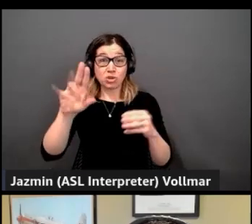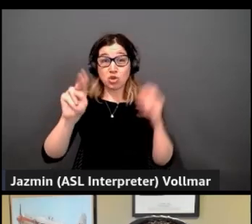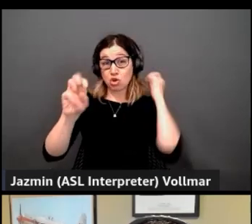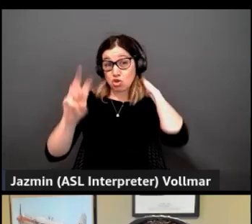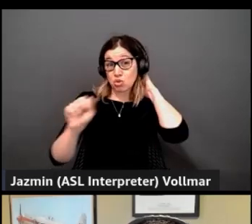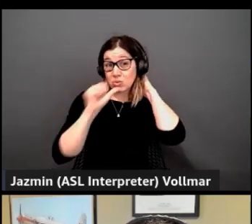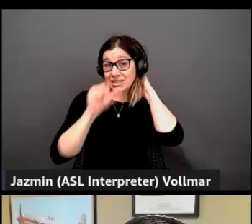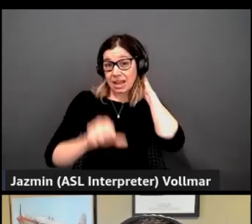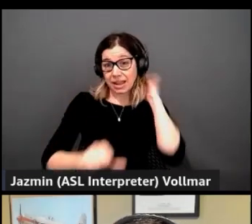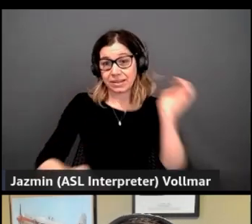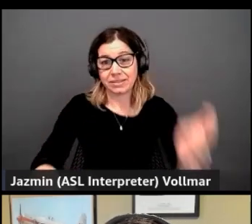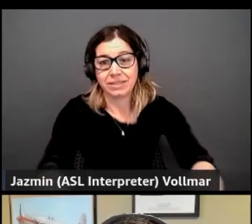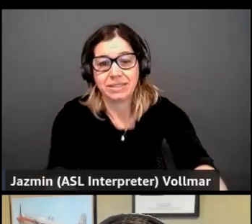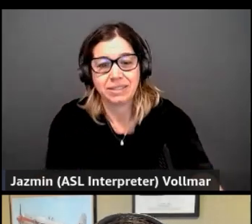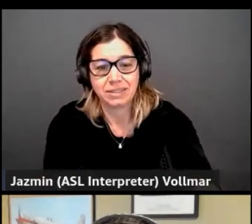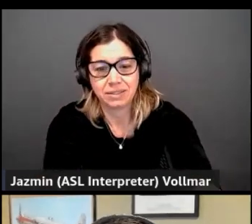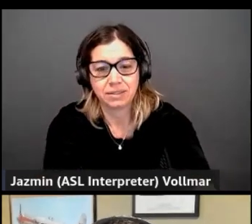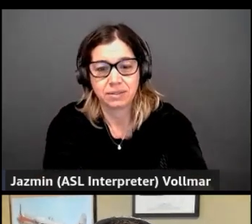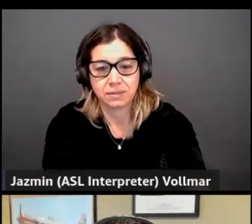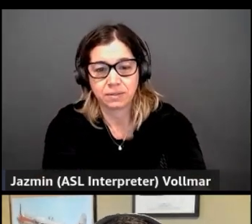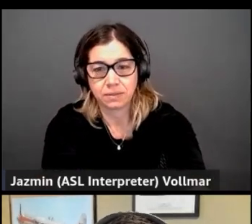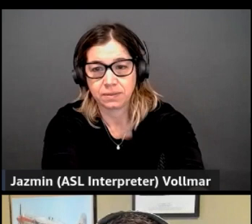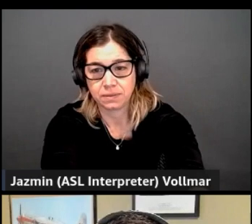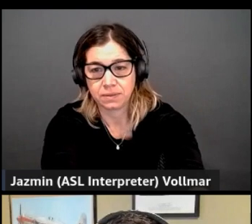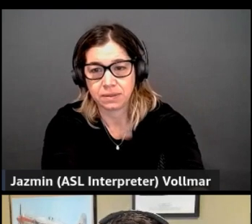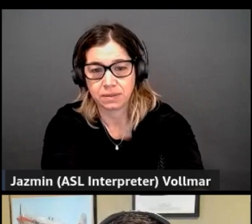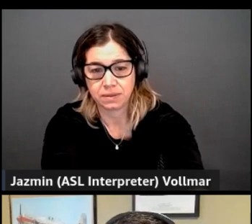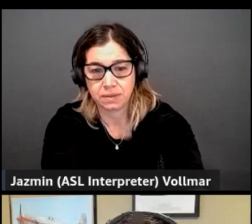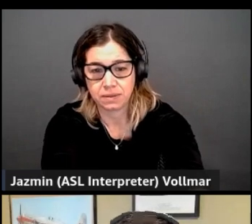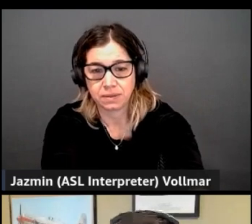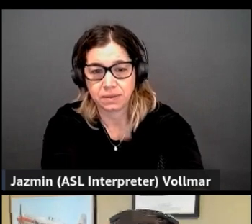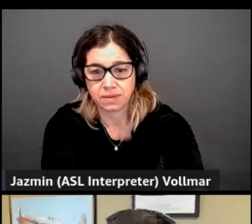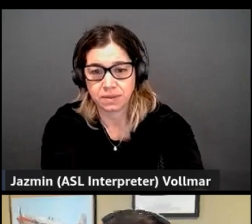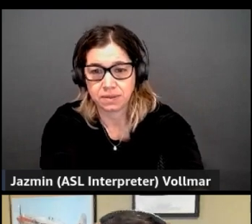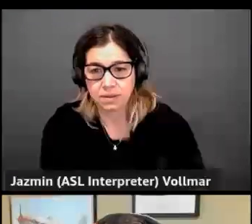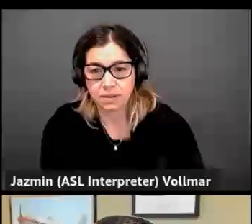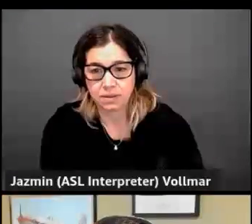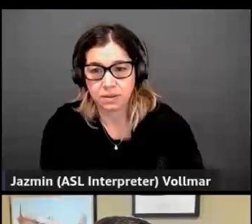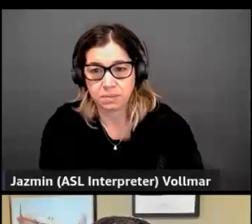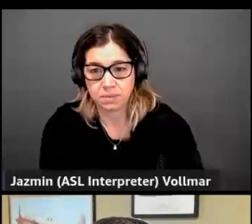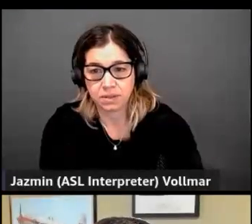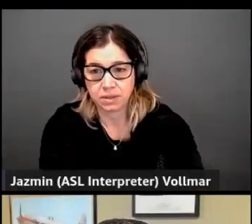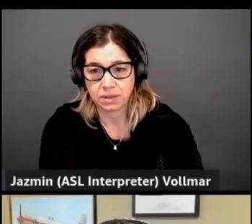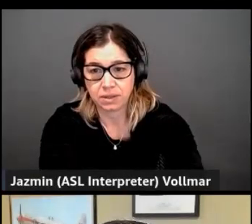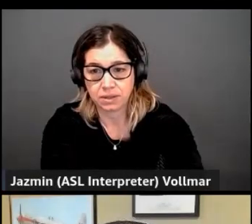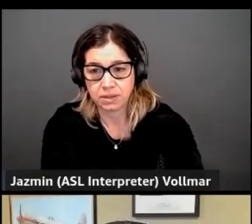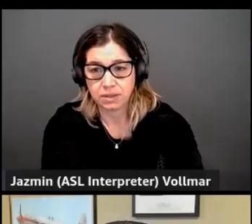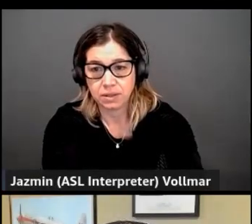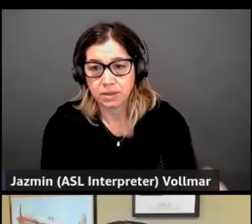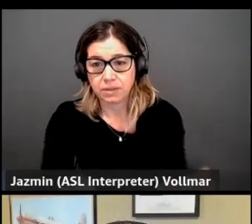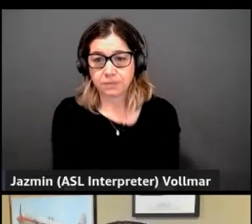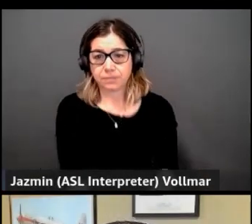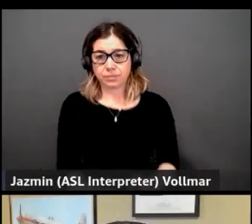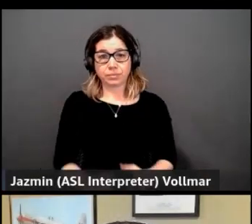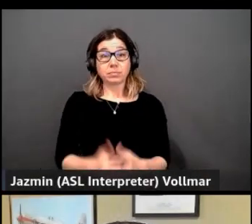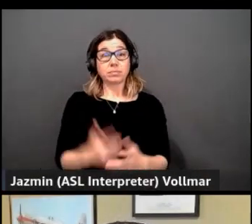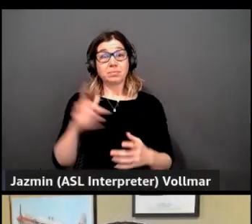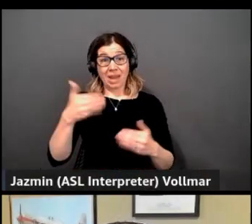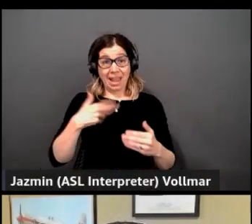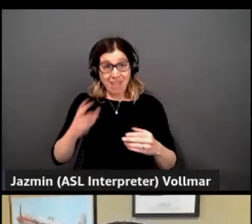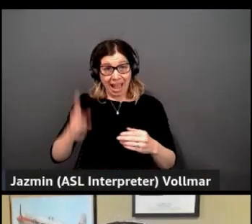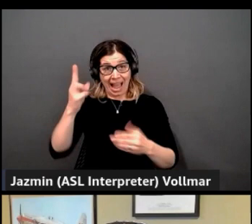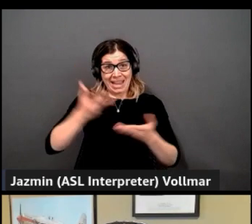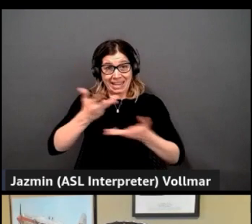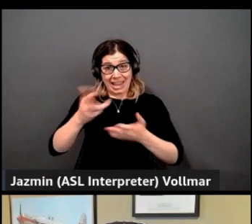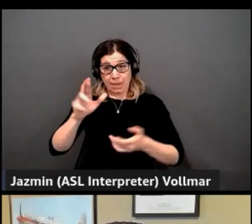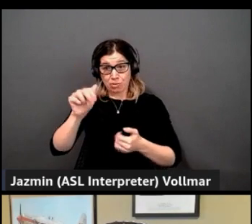So they sometimes can get marked as junk. So they might have not have as high an engagement or reputation rate. So if you segment the two, what